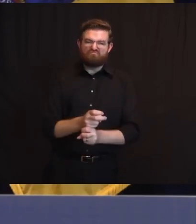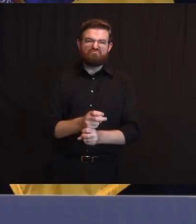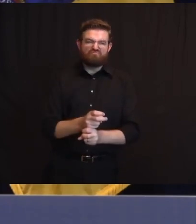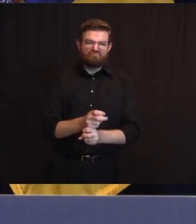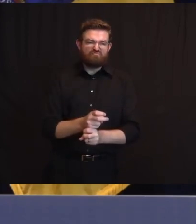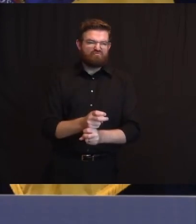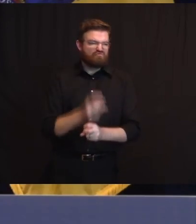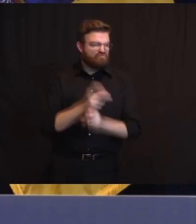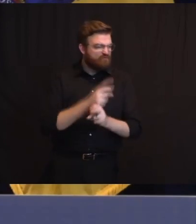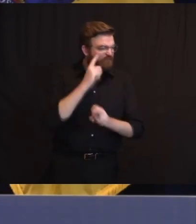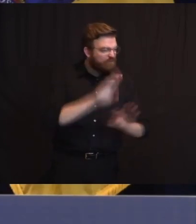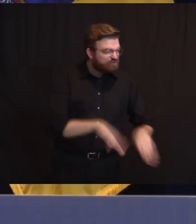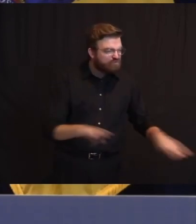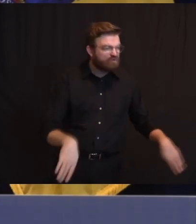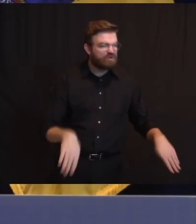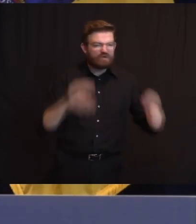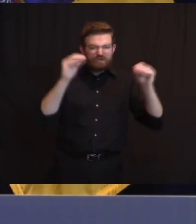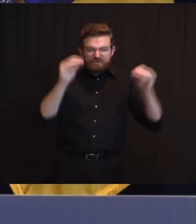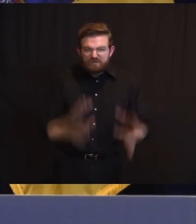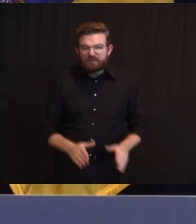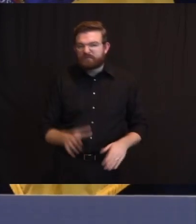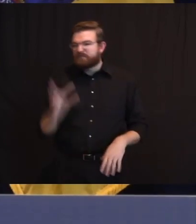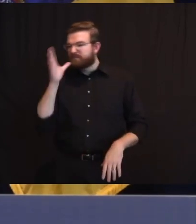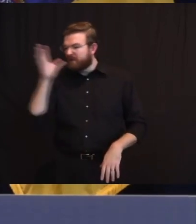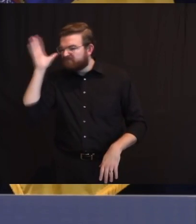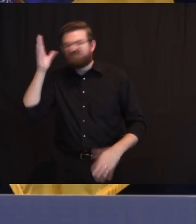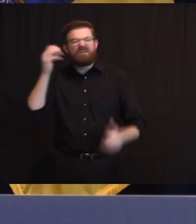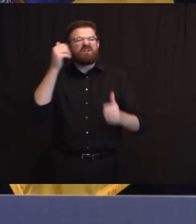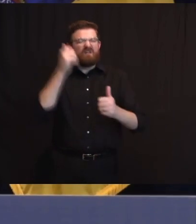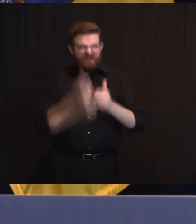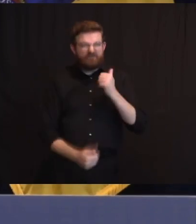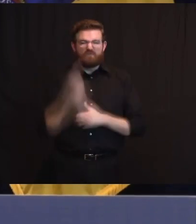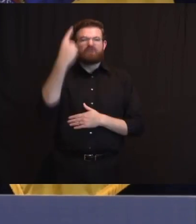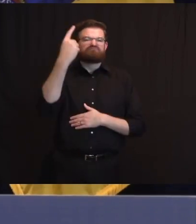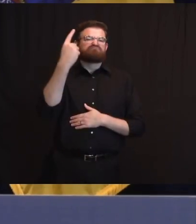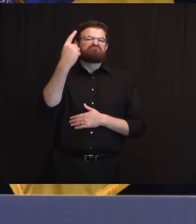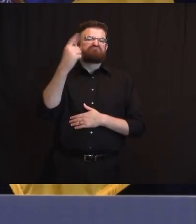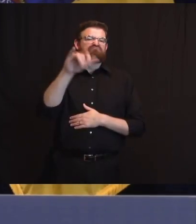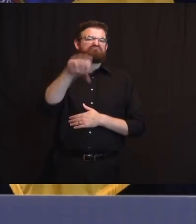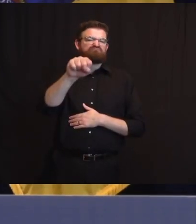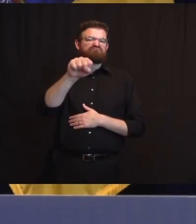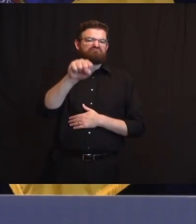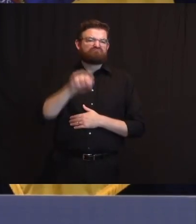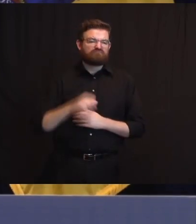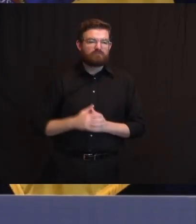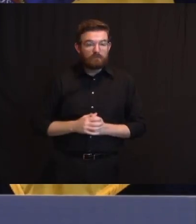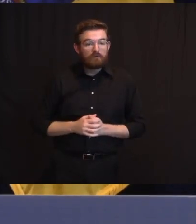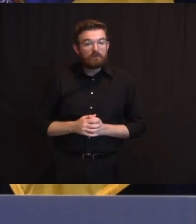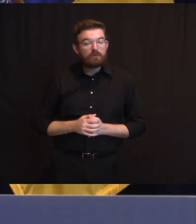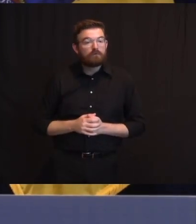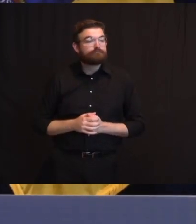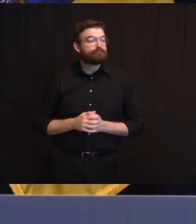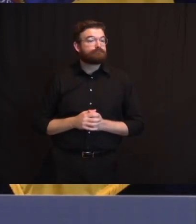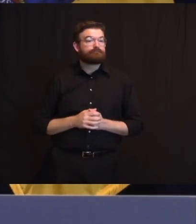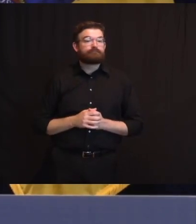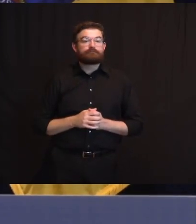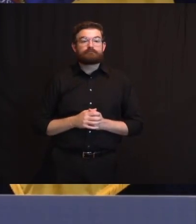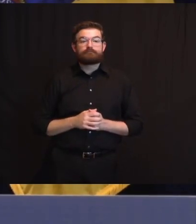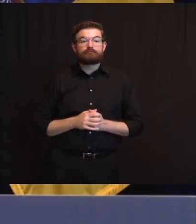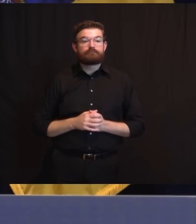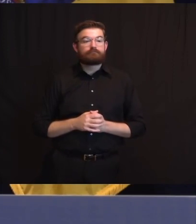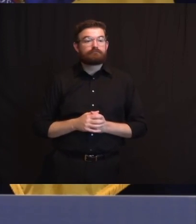educators, parents, for all of us. And so I think regardless of where we or a local district comes out, it's going to be a challenge for